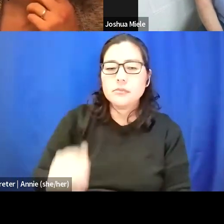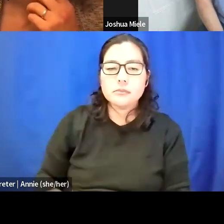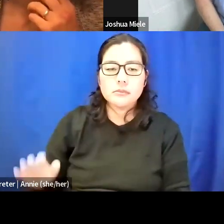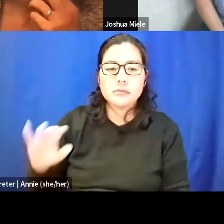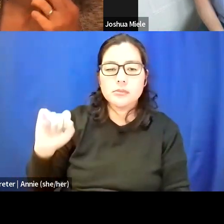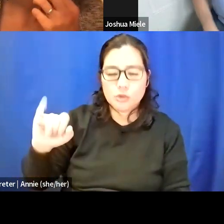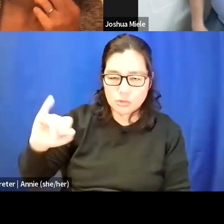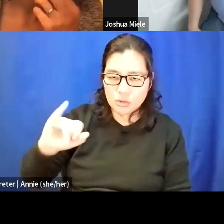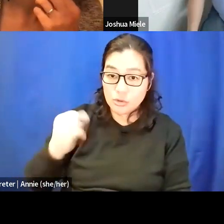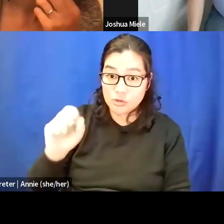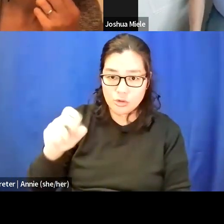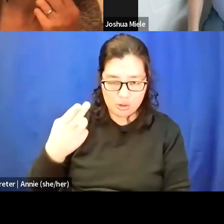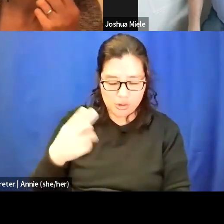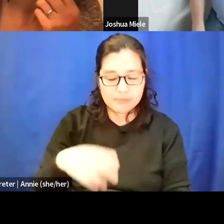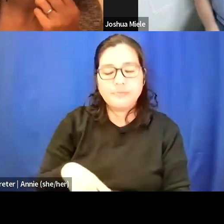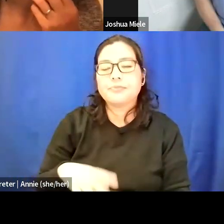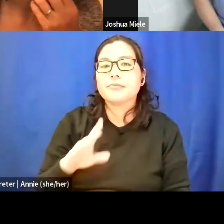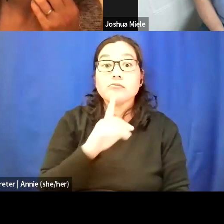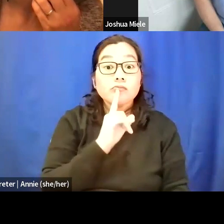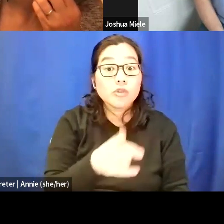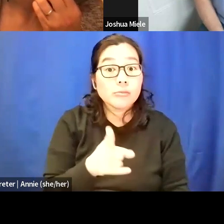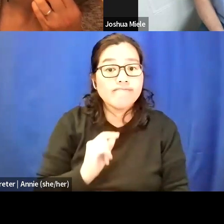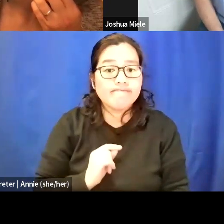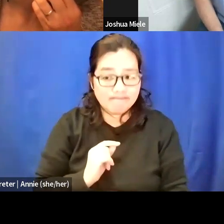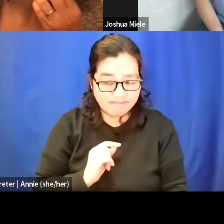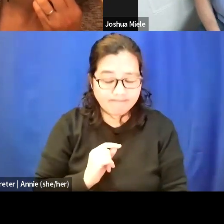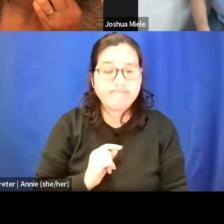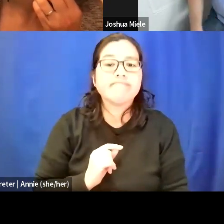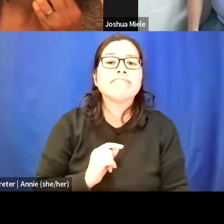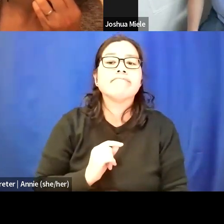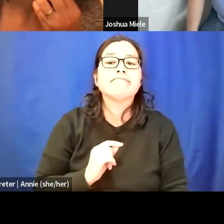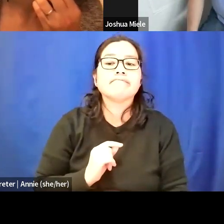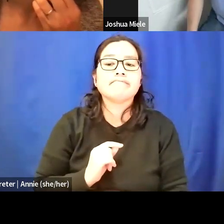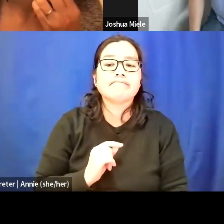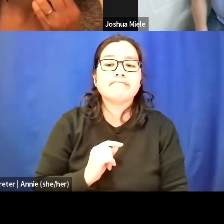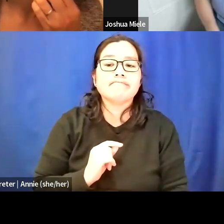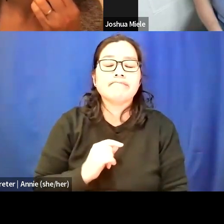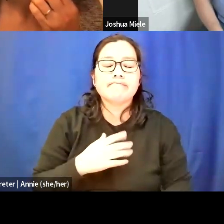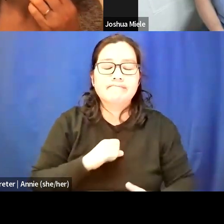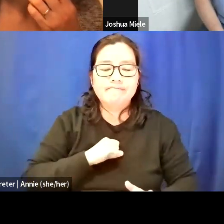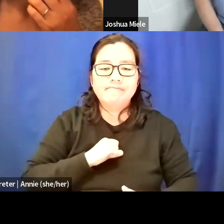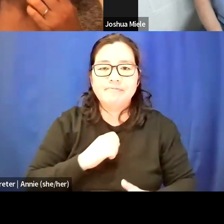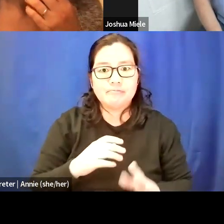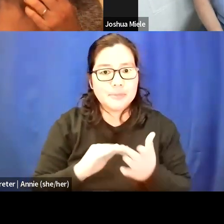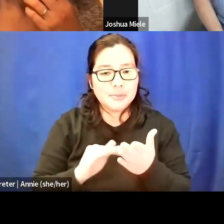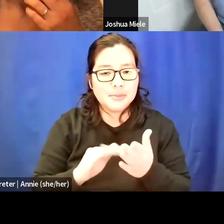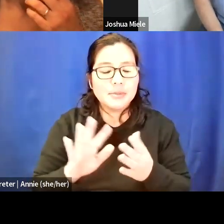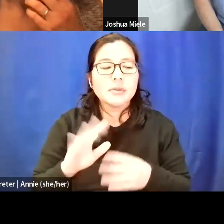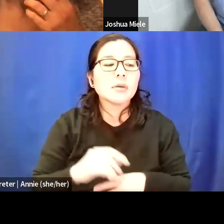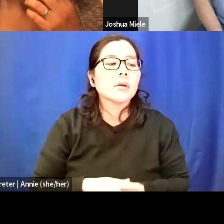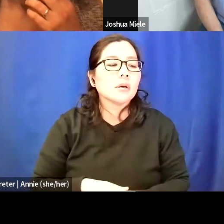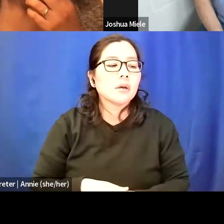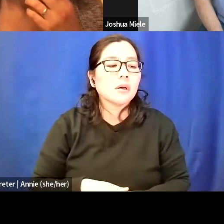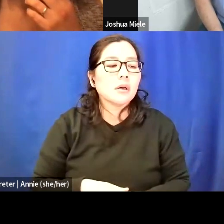Sure. So I'll and I think that, pardon me, those two questions are